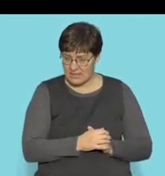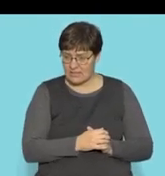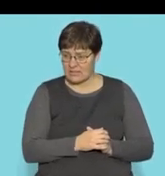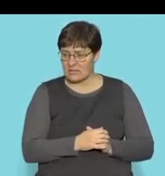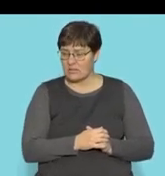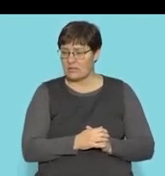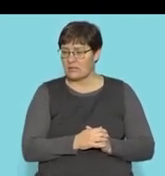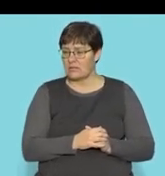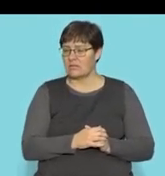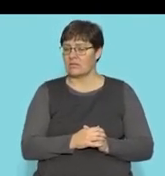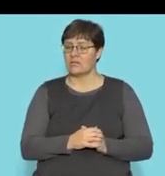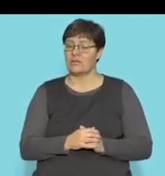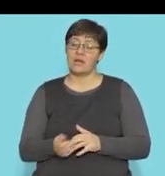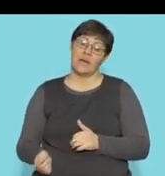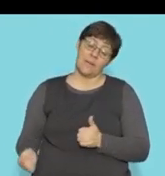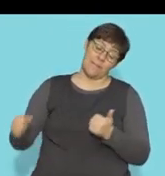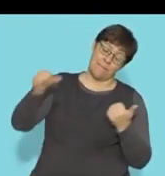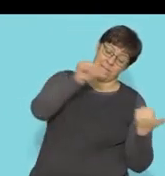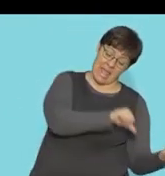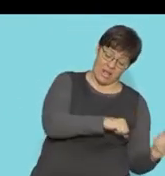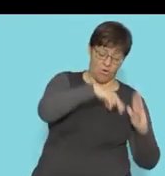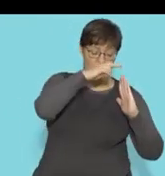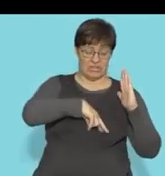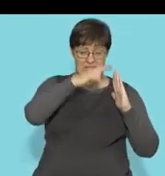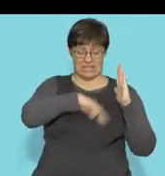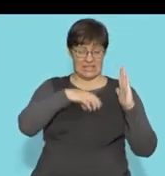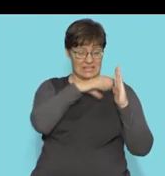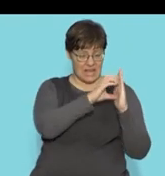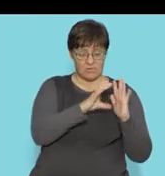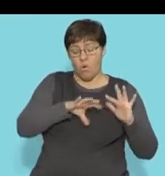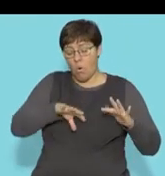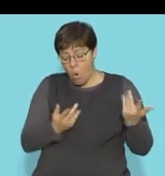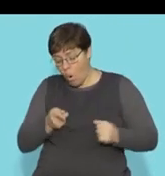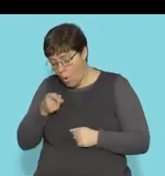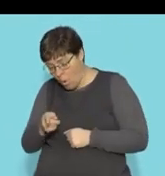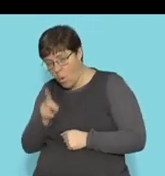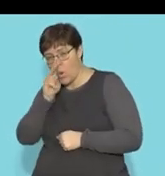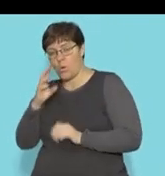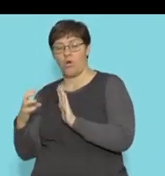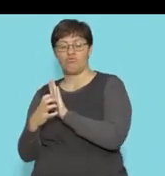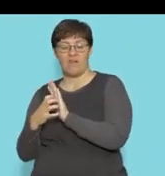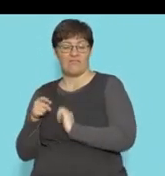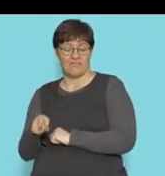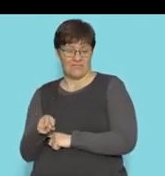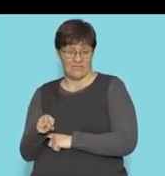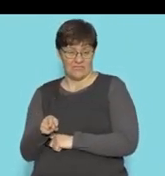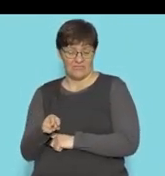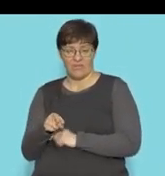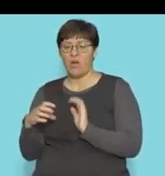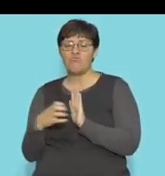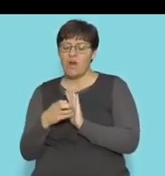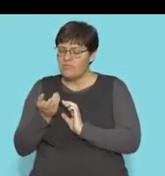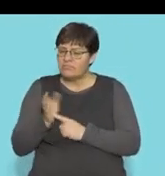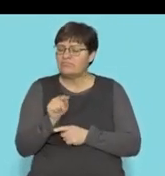do is you can go back to read the text, or you can look on the graph, and